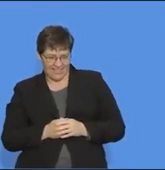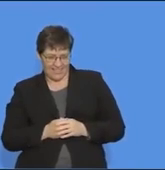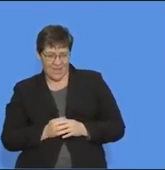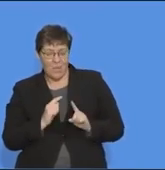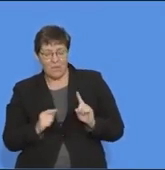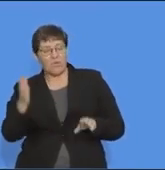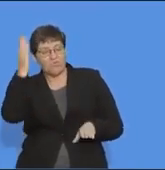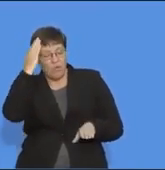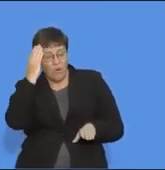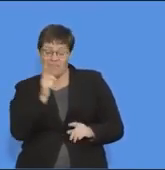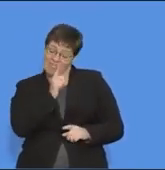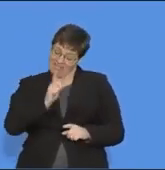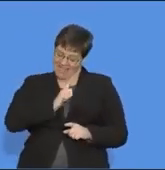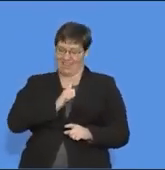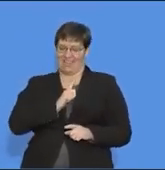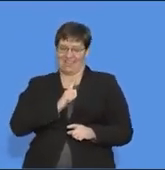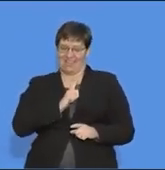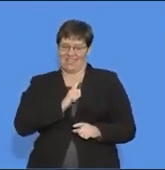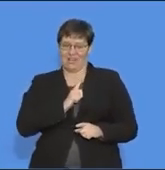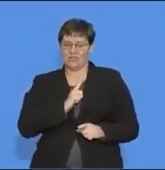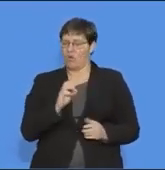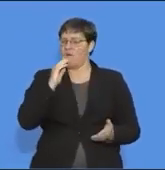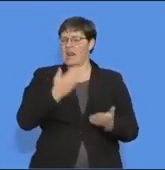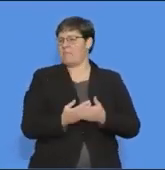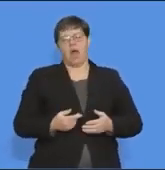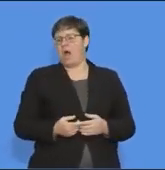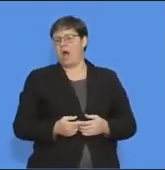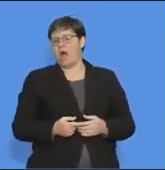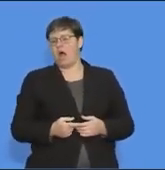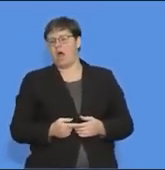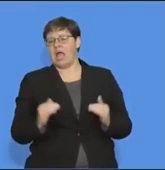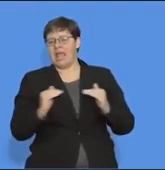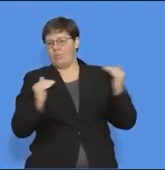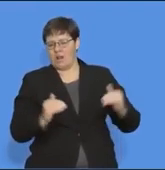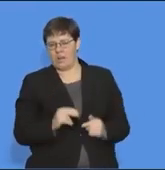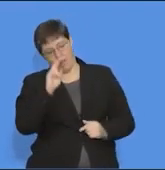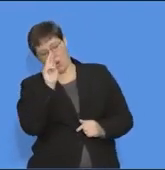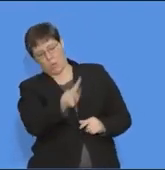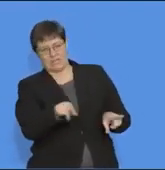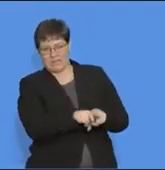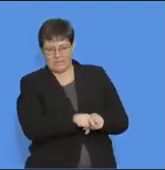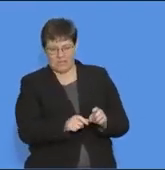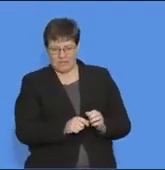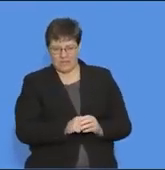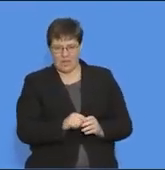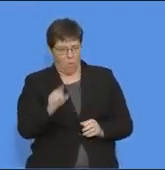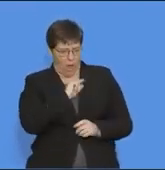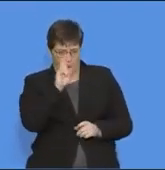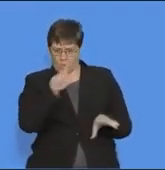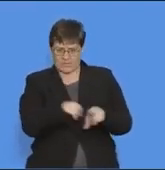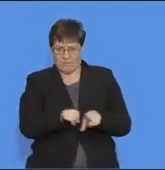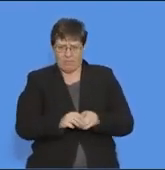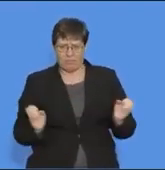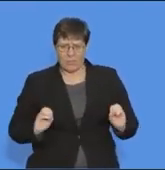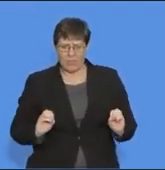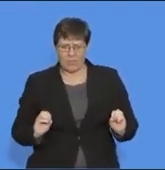it is, unless you are told, you see. So no one can claim that these angles are equal by just looking at them, because they